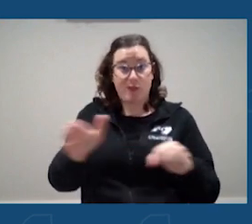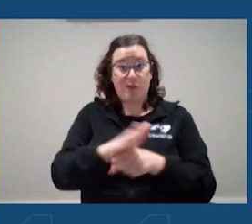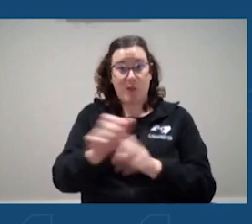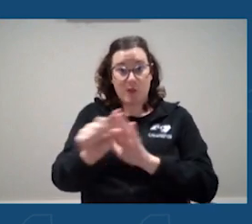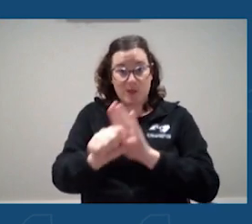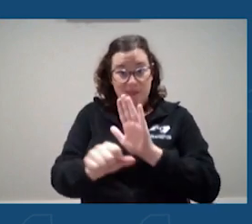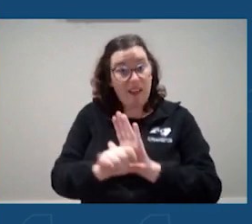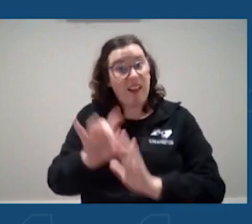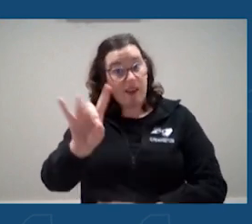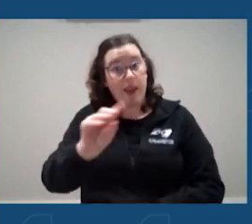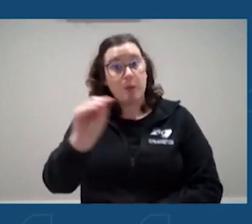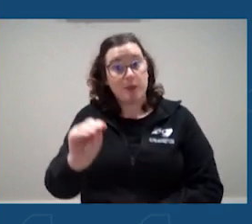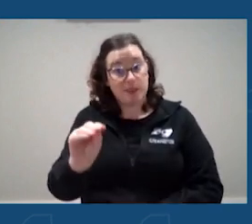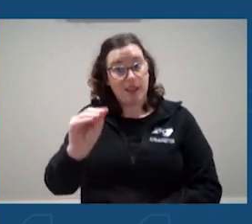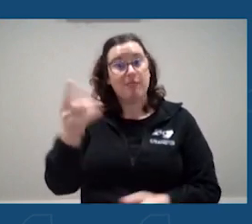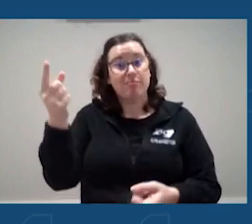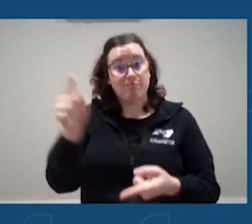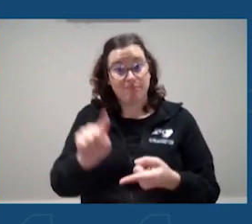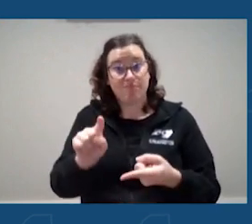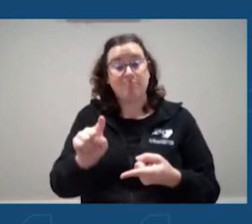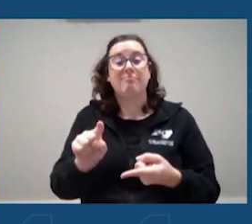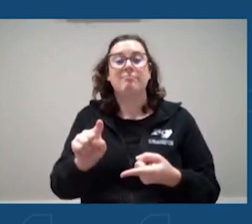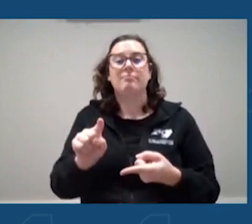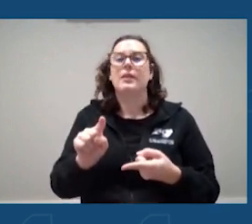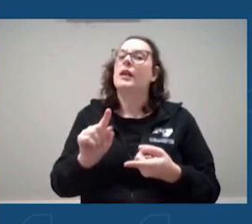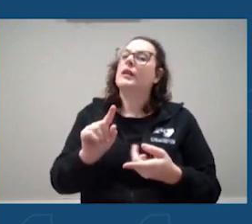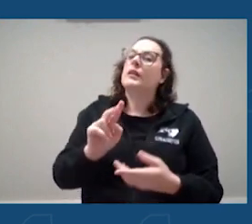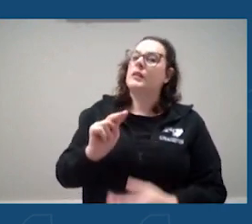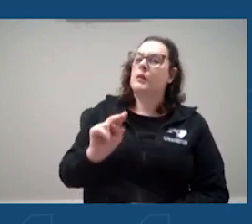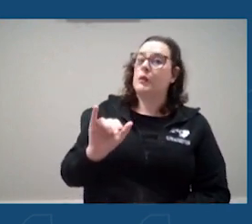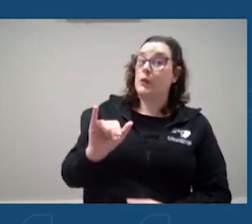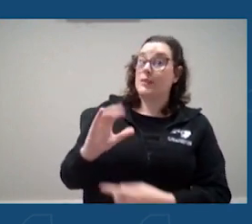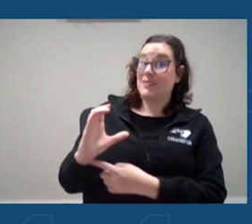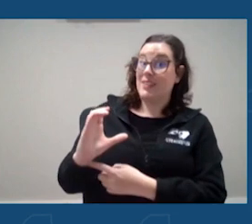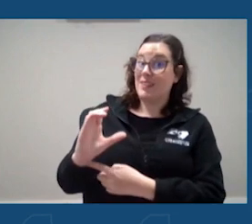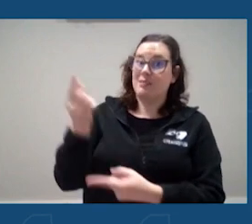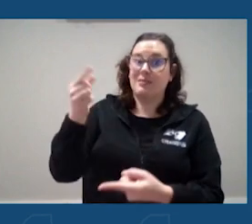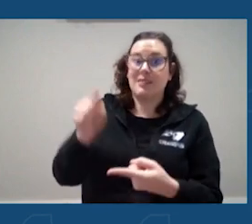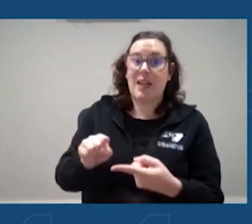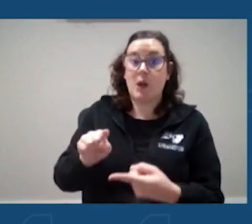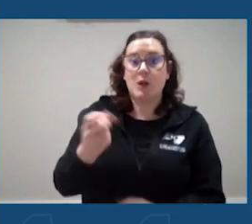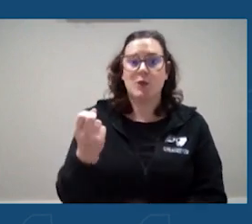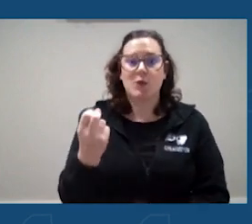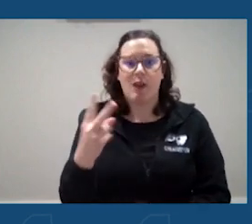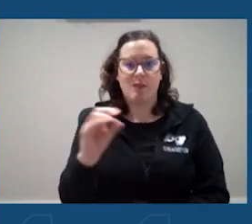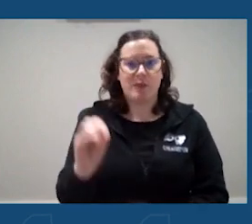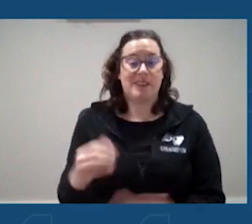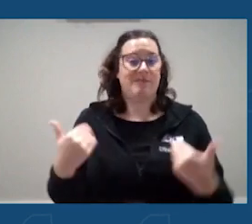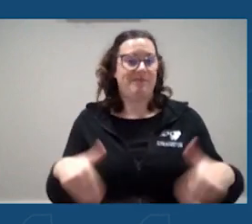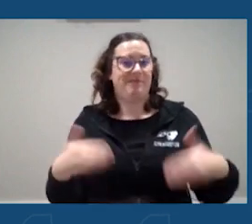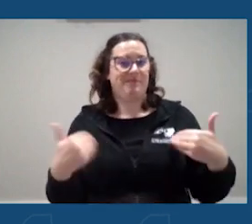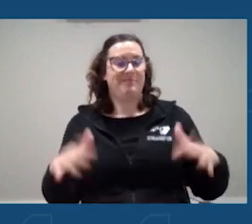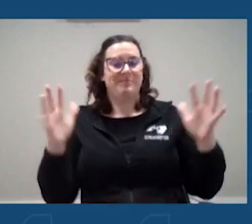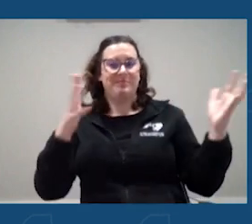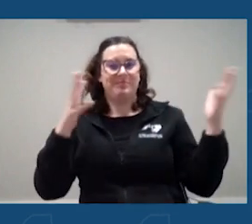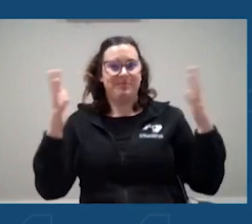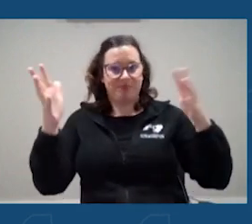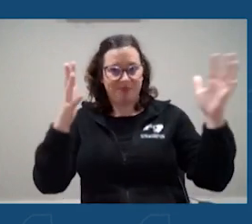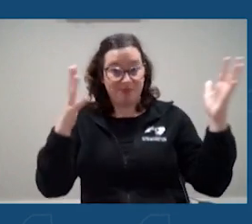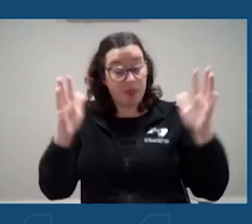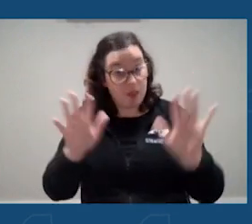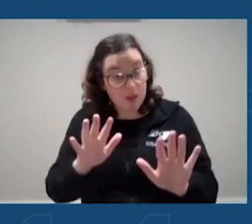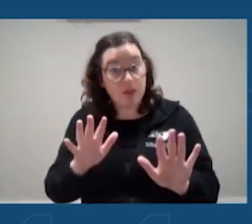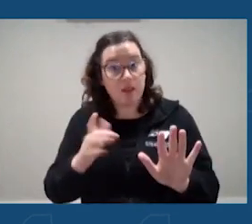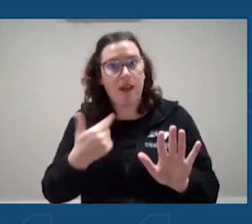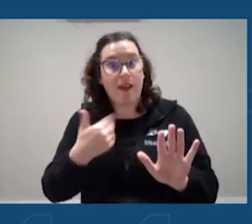down outside of New York City. New York City itself, down 12%. But let me tell you something else. Let me tell you something. No, I got an